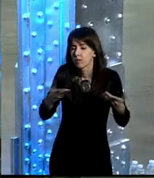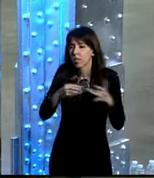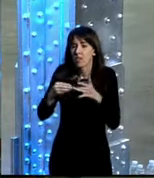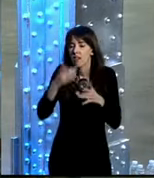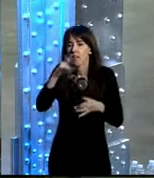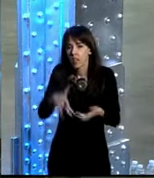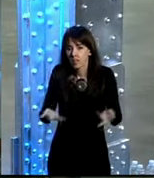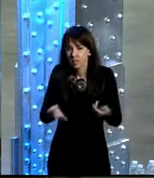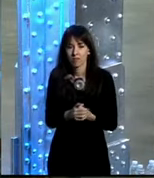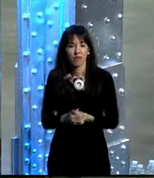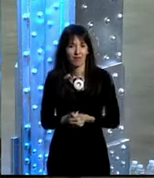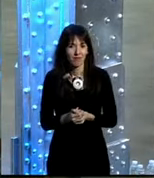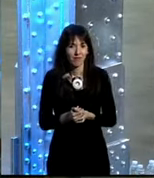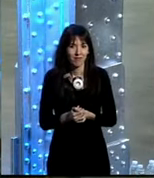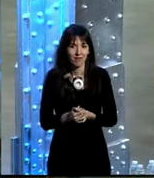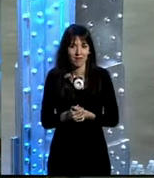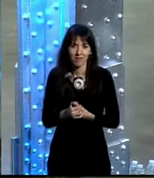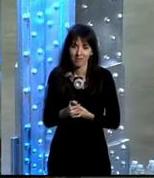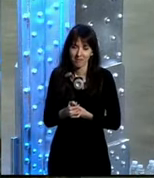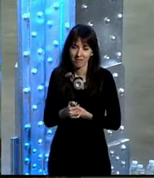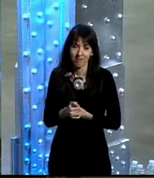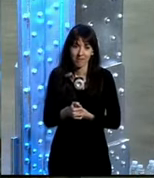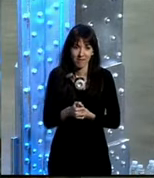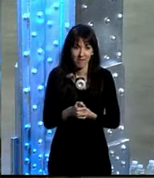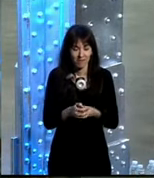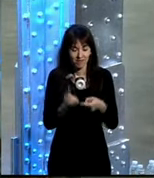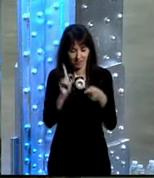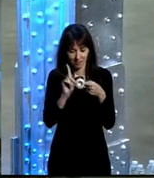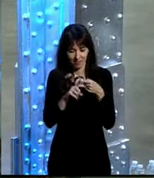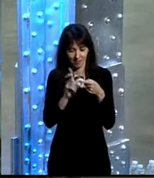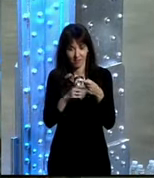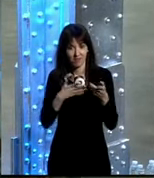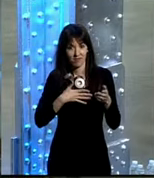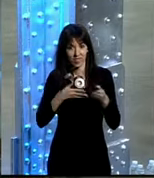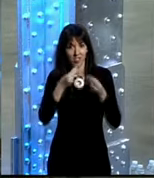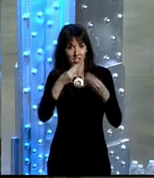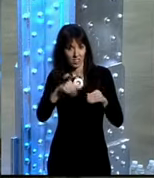Just with the first question about stories, for me,